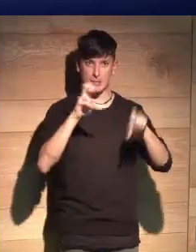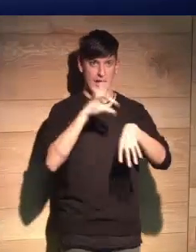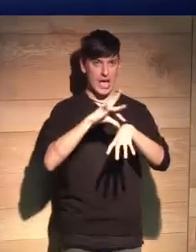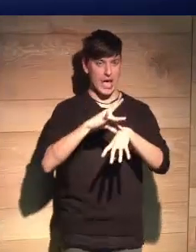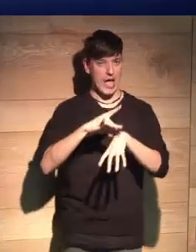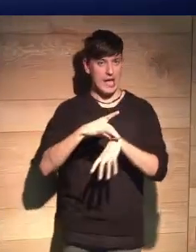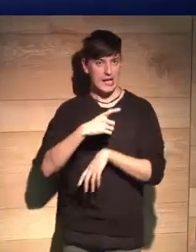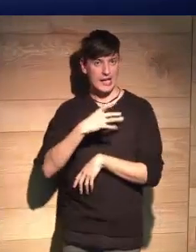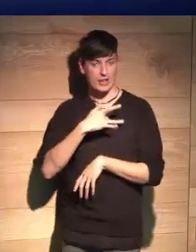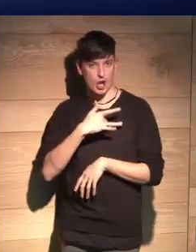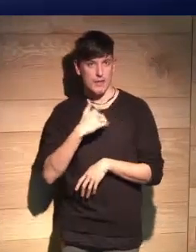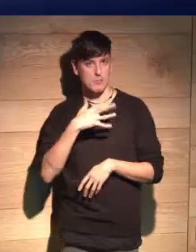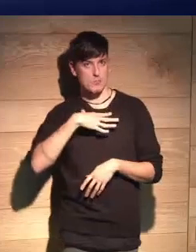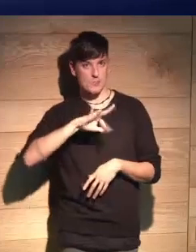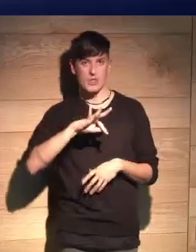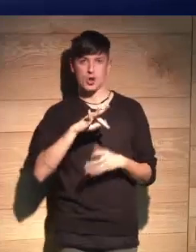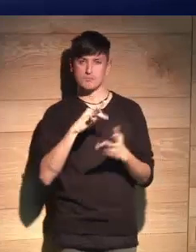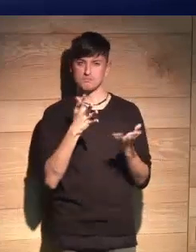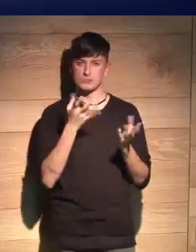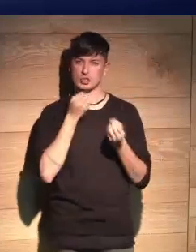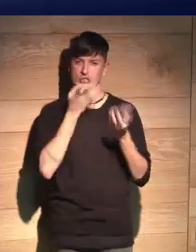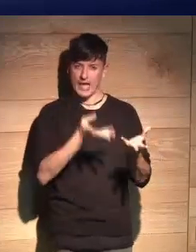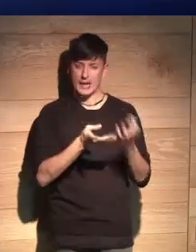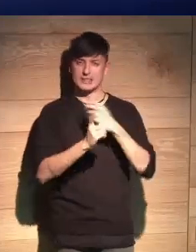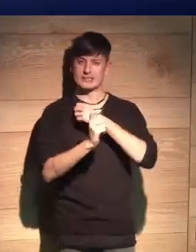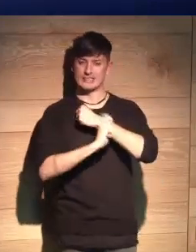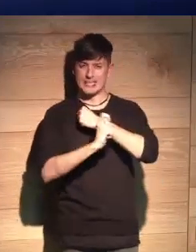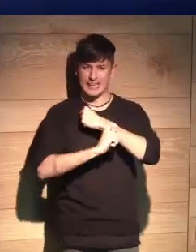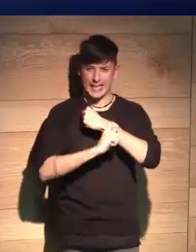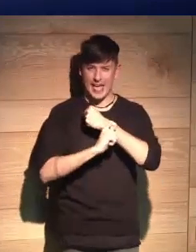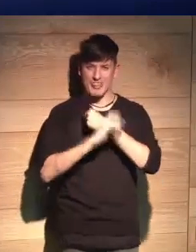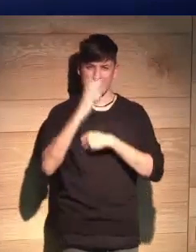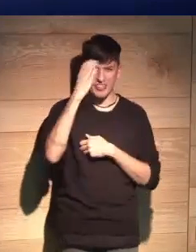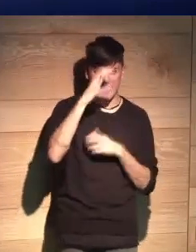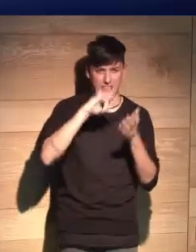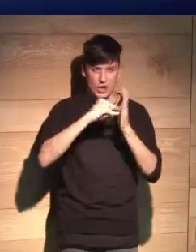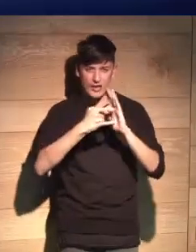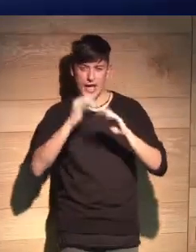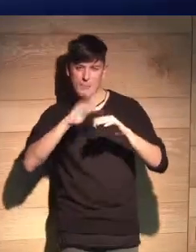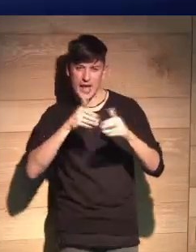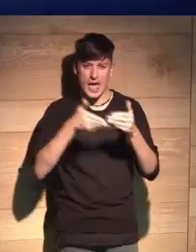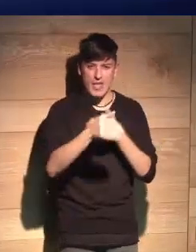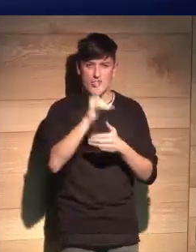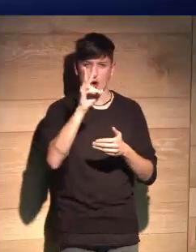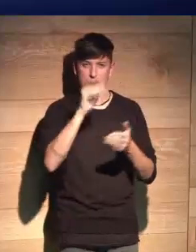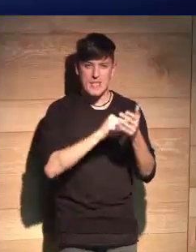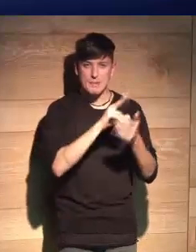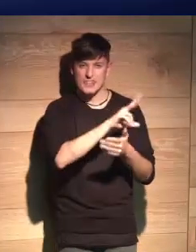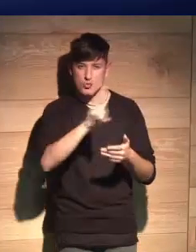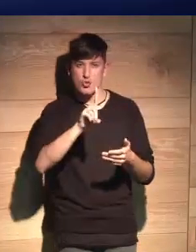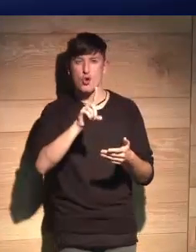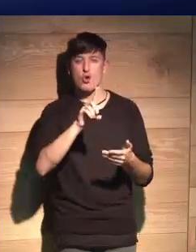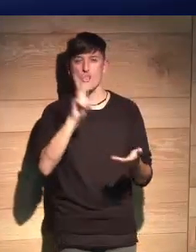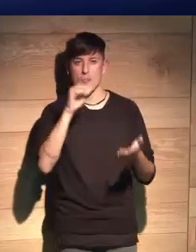can tell you the draft of the Spanish Strategy of Science and Technology for